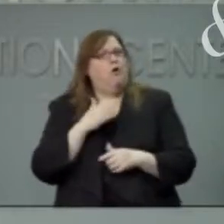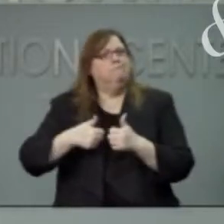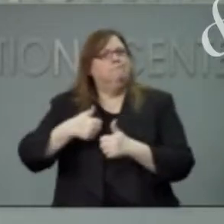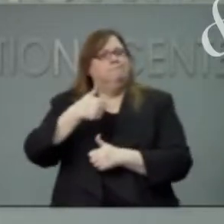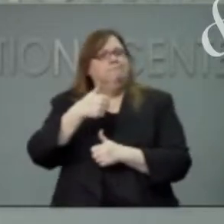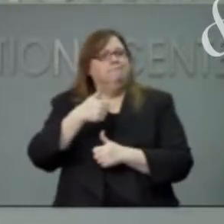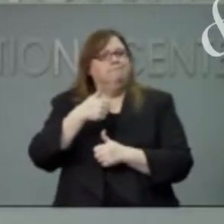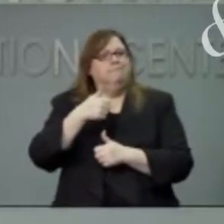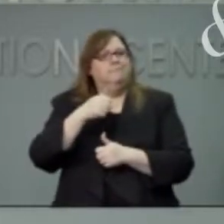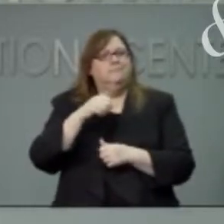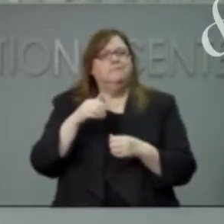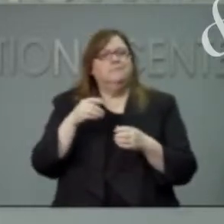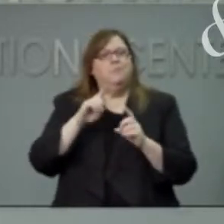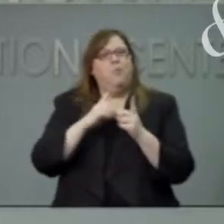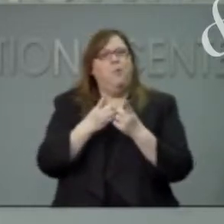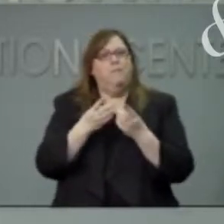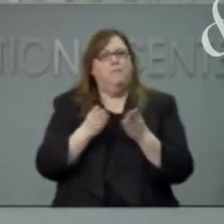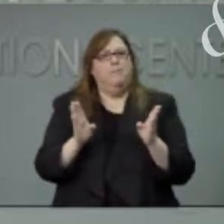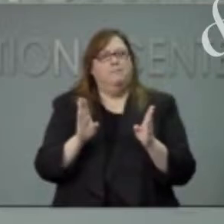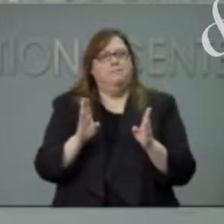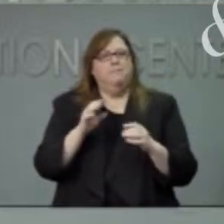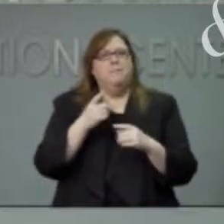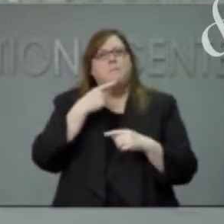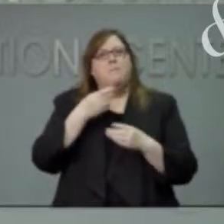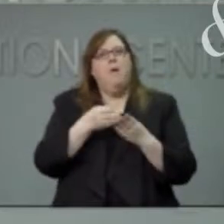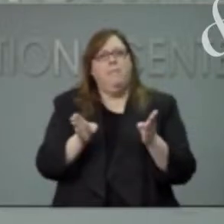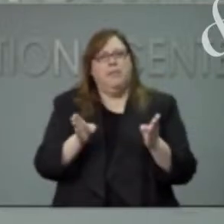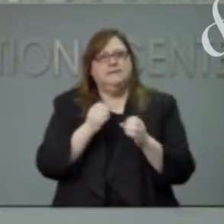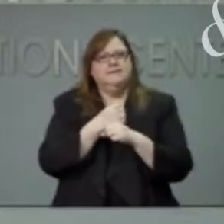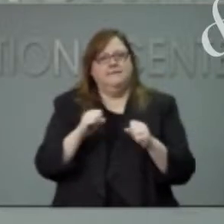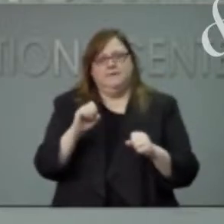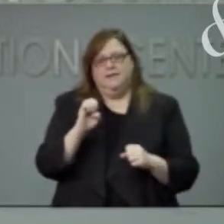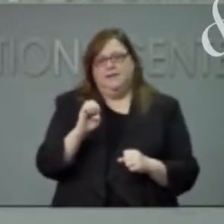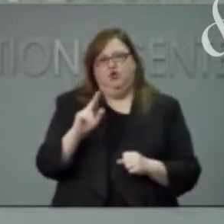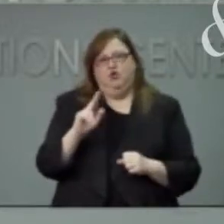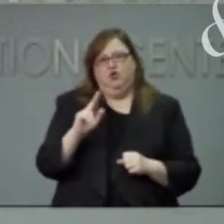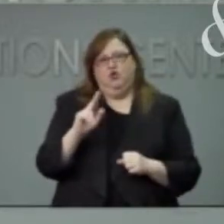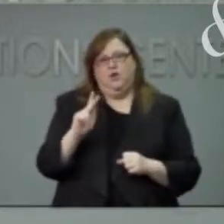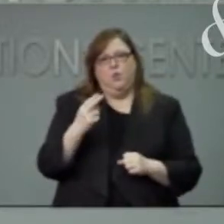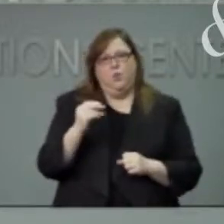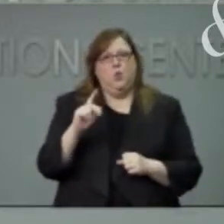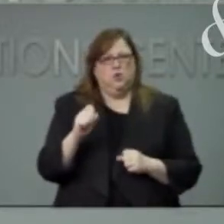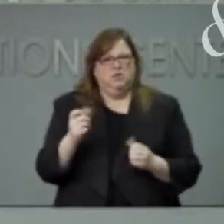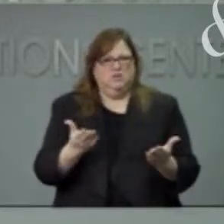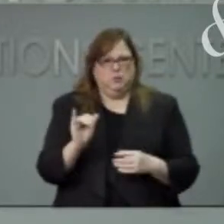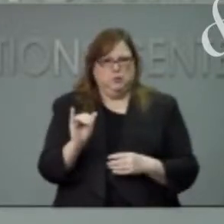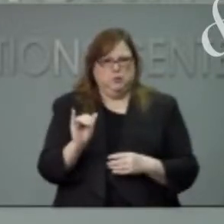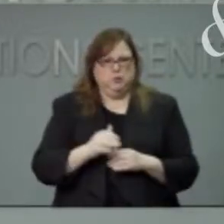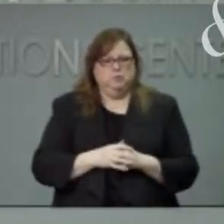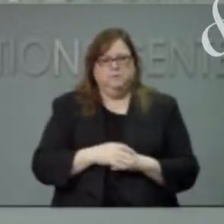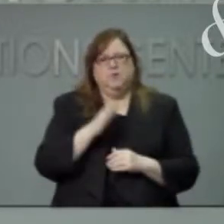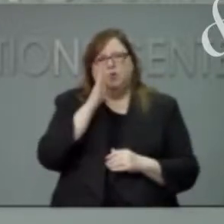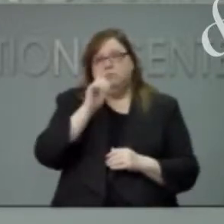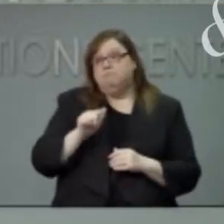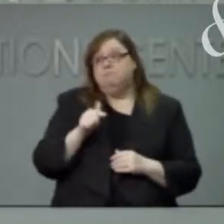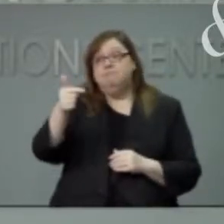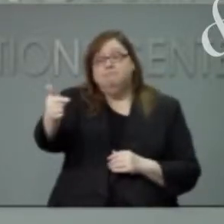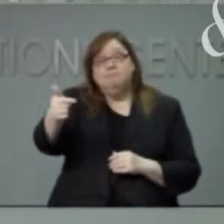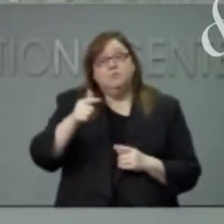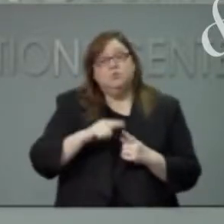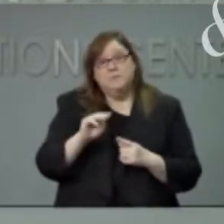for questions that you might have, and we would ask you to identify yourself and your organization,